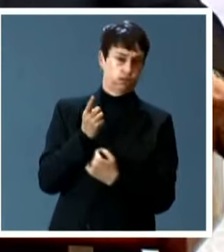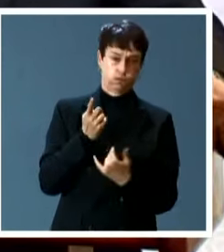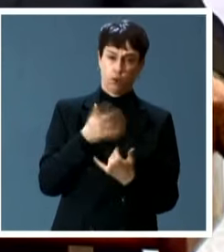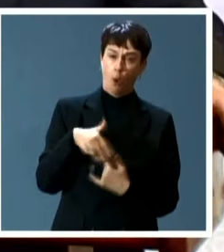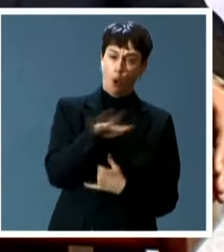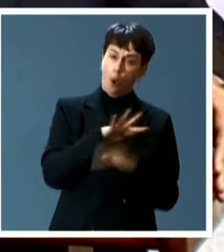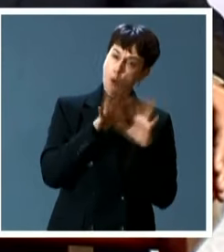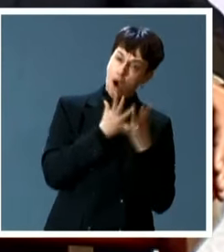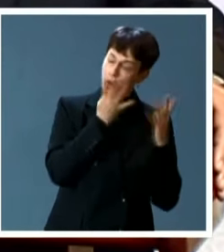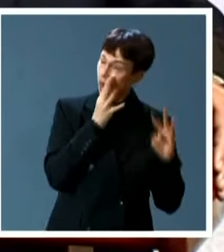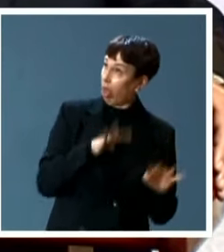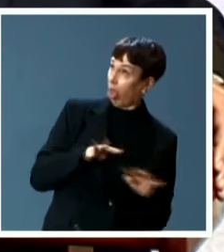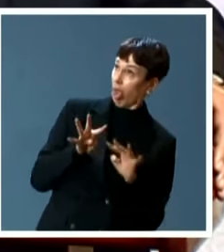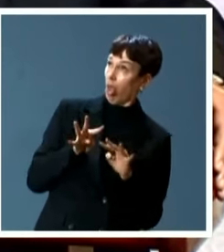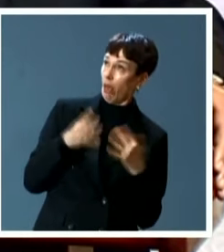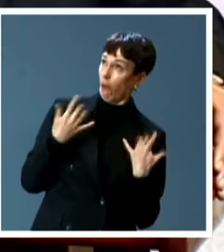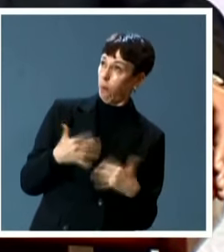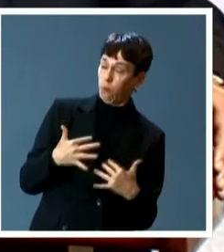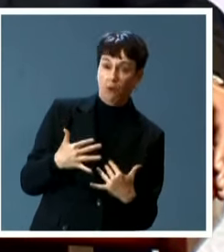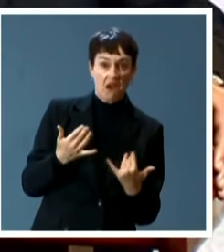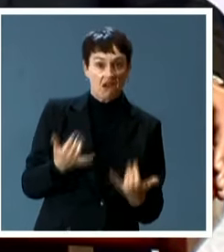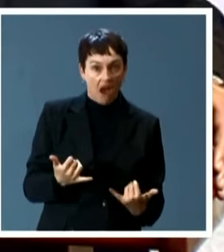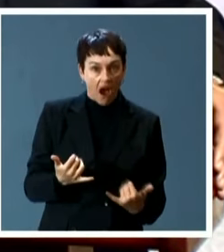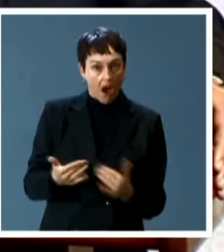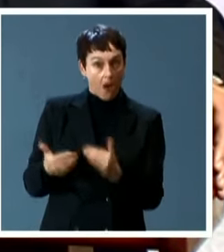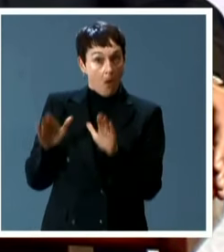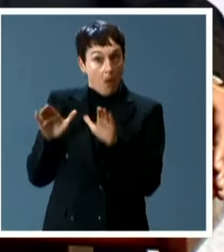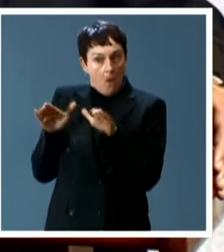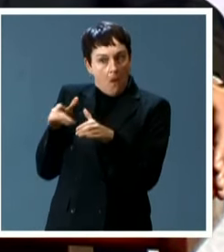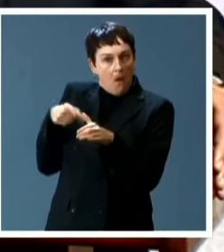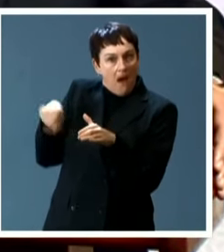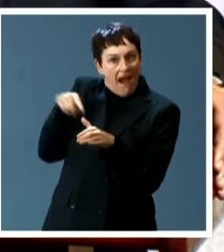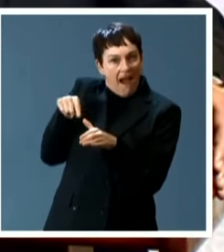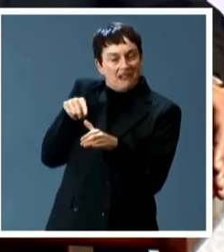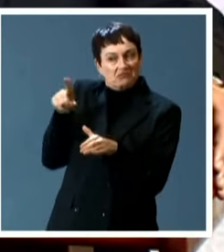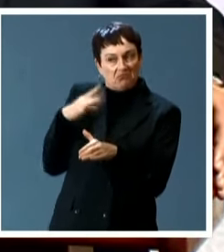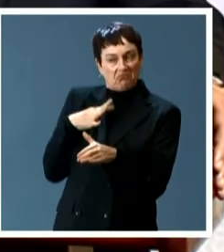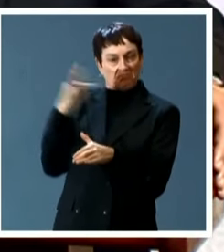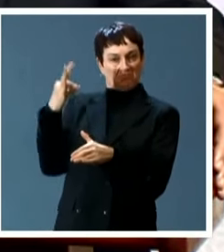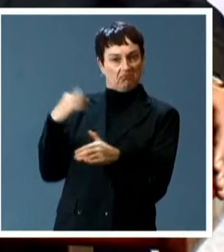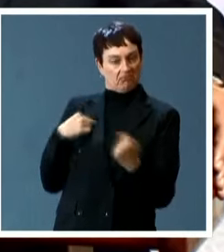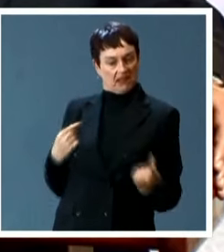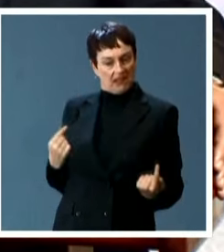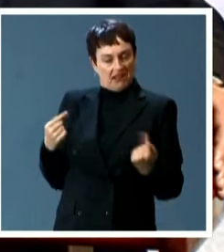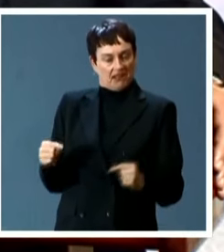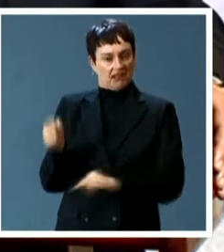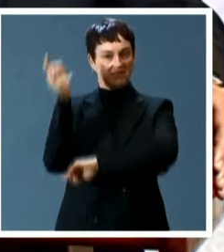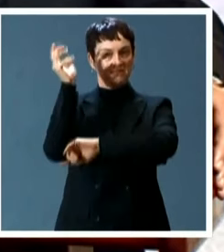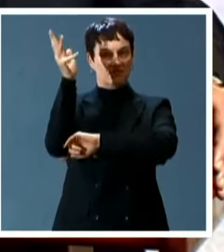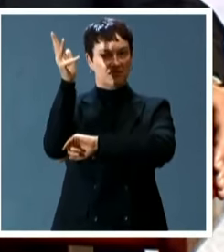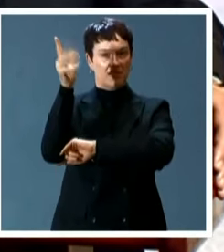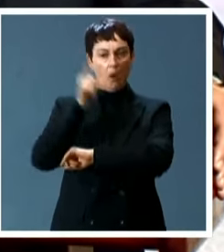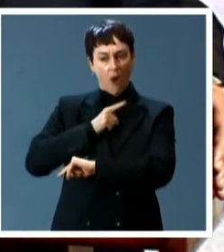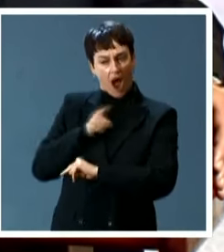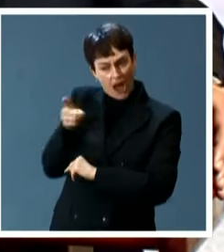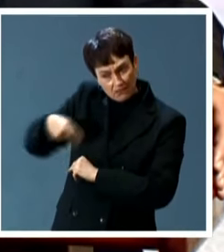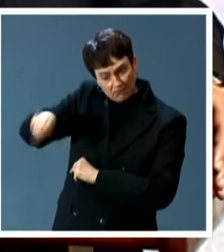I thank the Nelson Mandela Foundation for this opportunity and commend their work to keep his vision